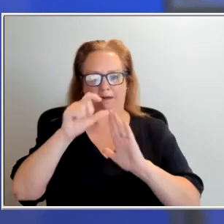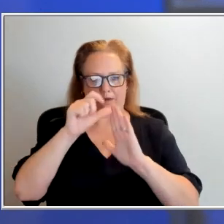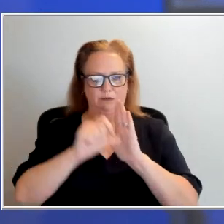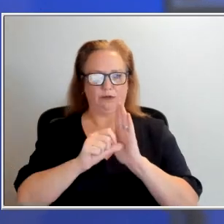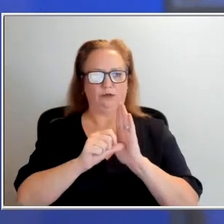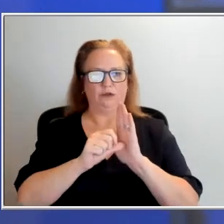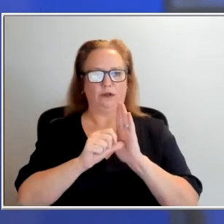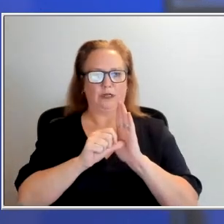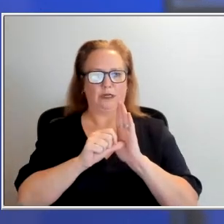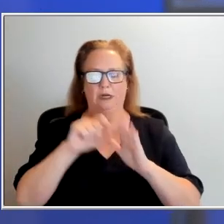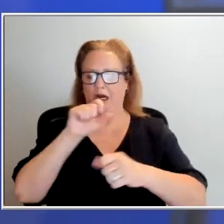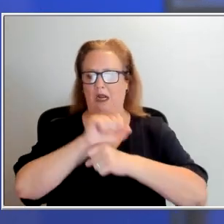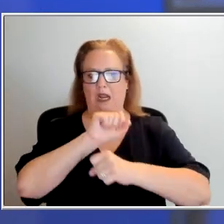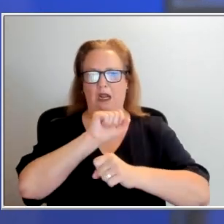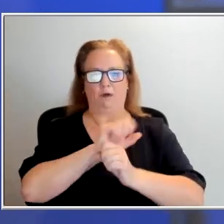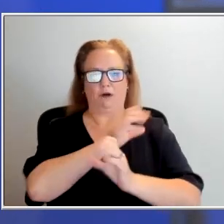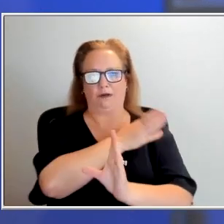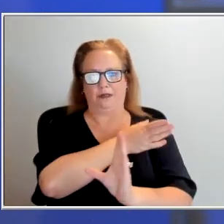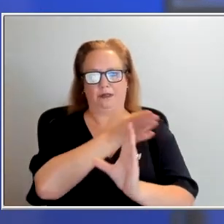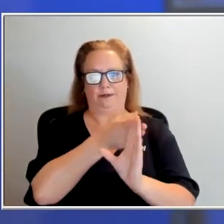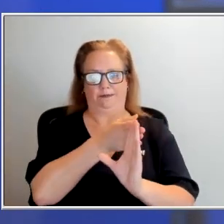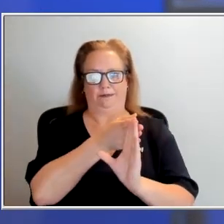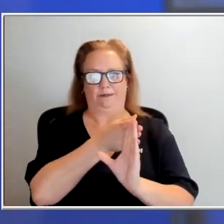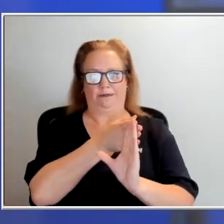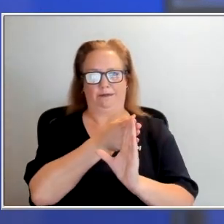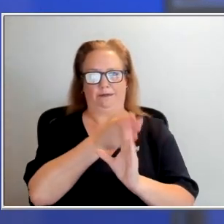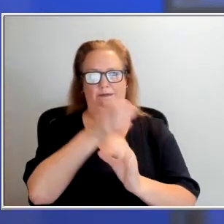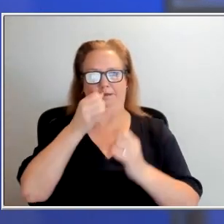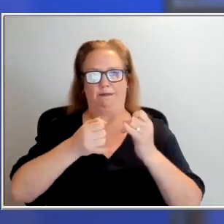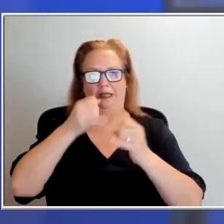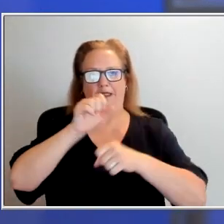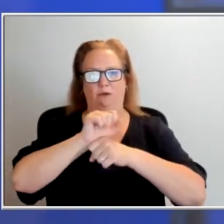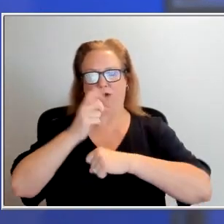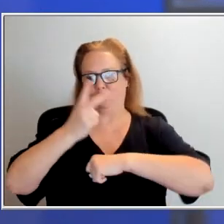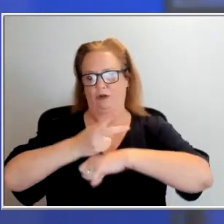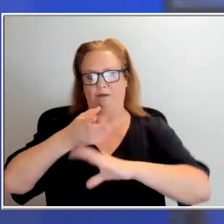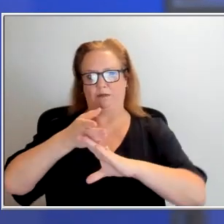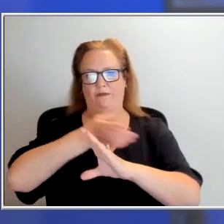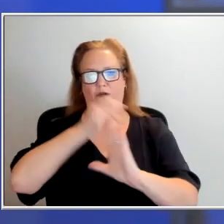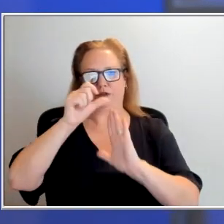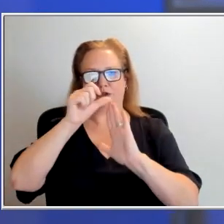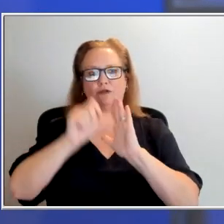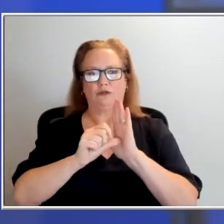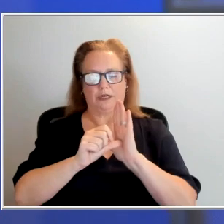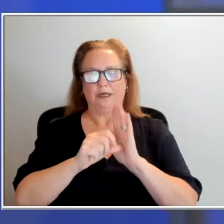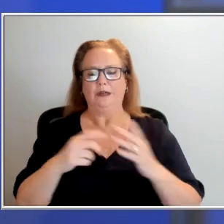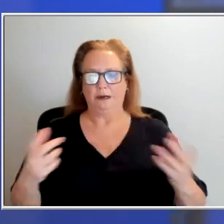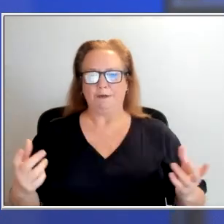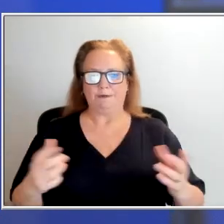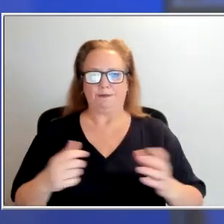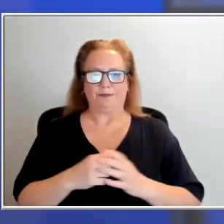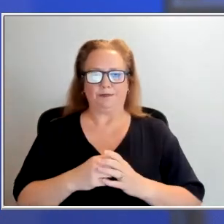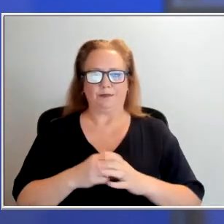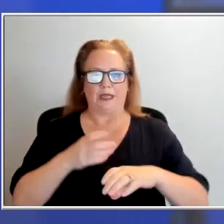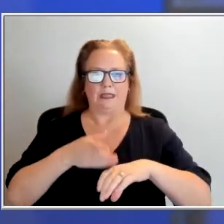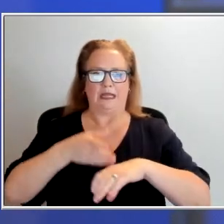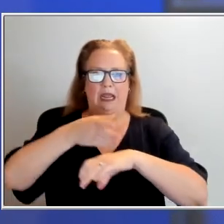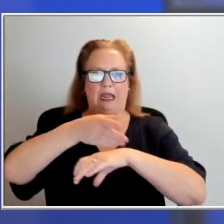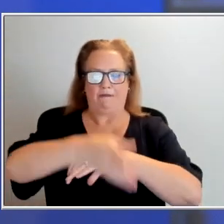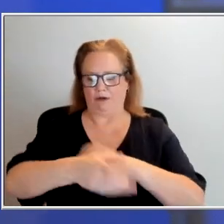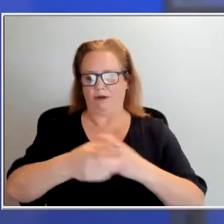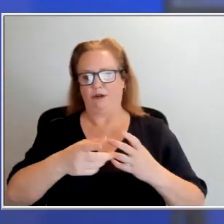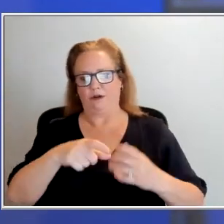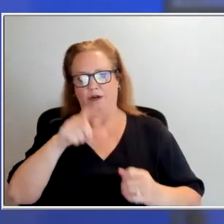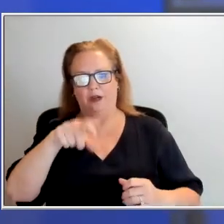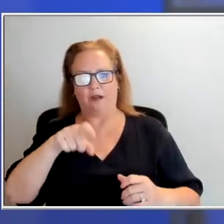I worked out right until my last workout was 2 days before my procedure. And then afterwards, you know, you have to